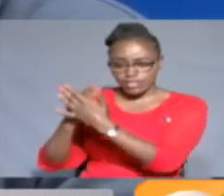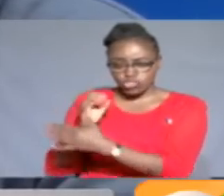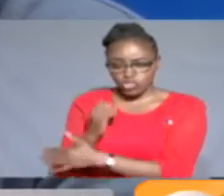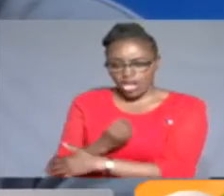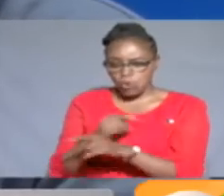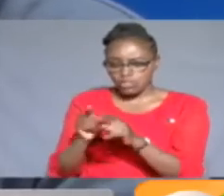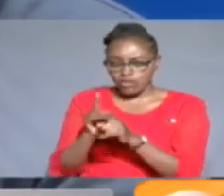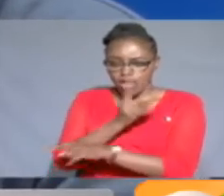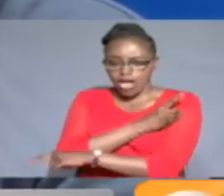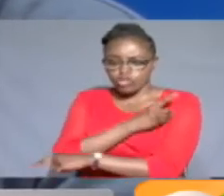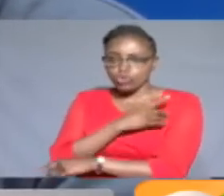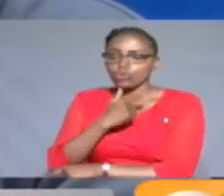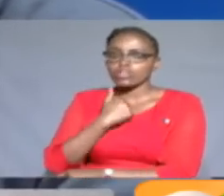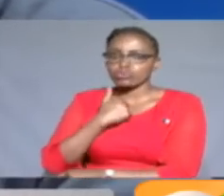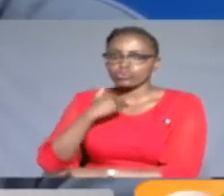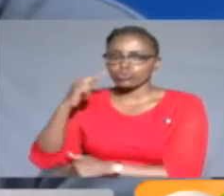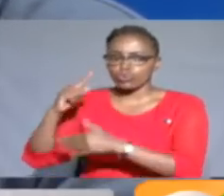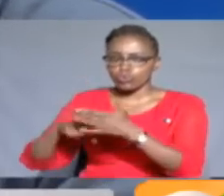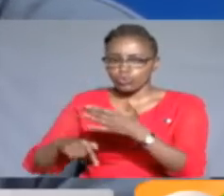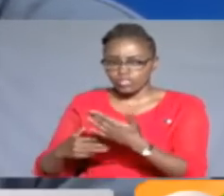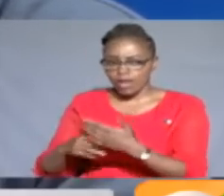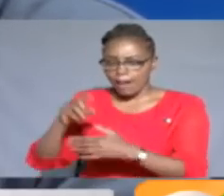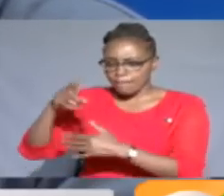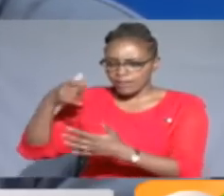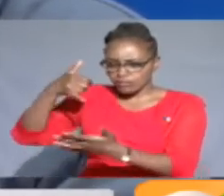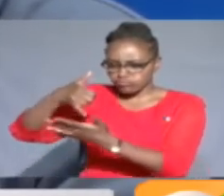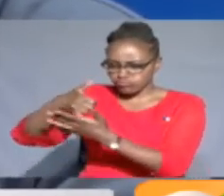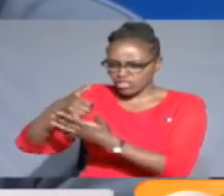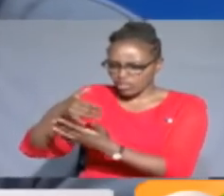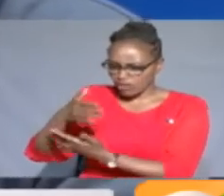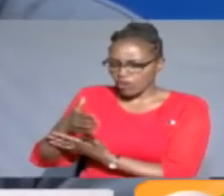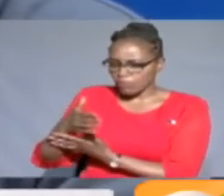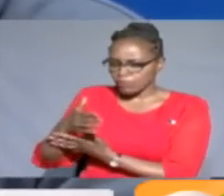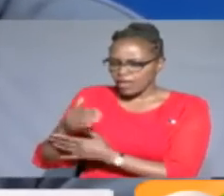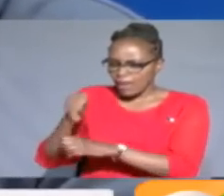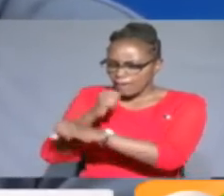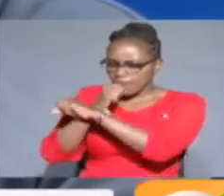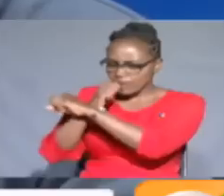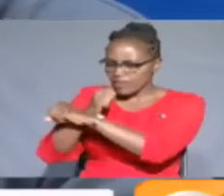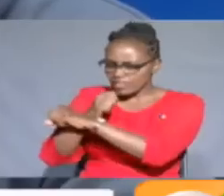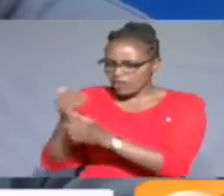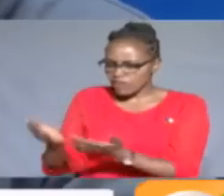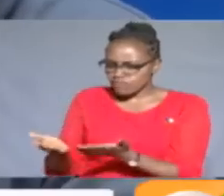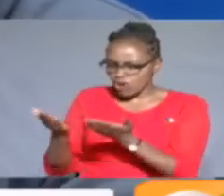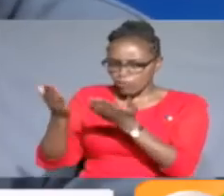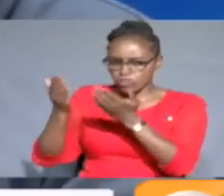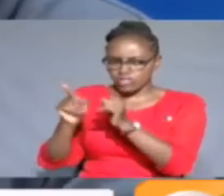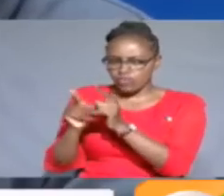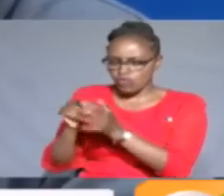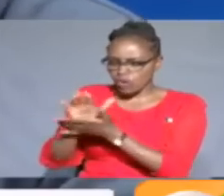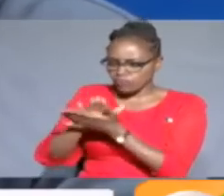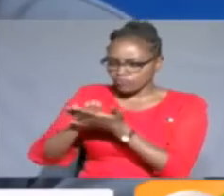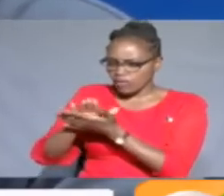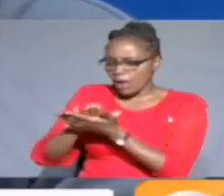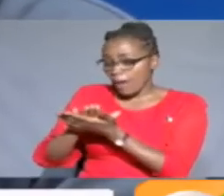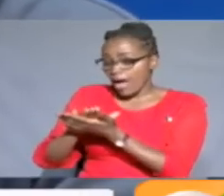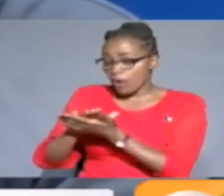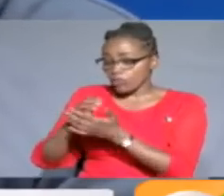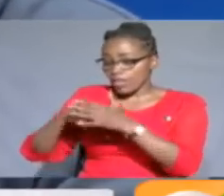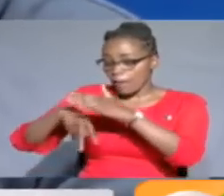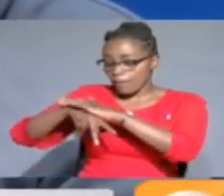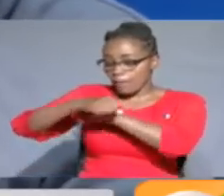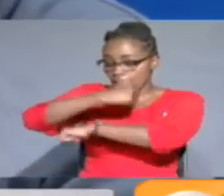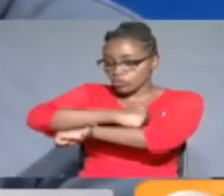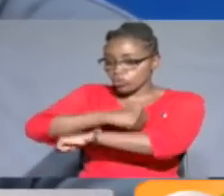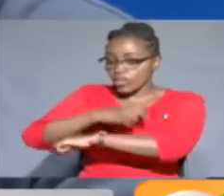a doctor's union has always been, we must integrate this preventive promotive business with primary school education